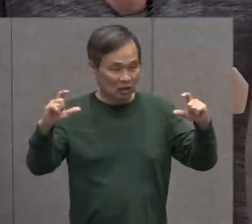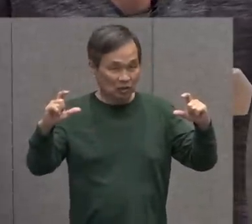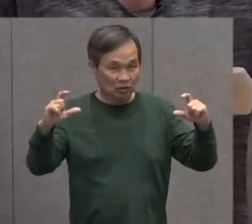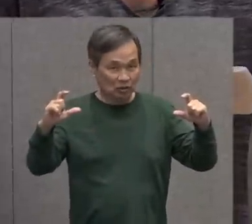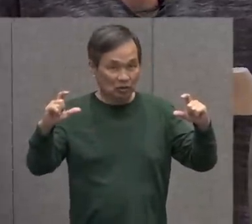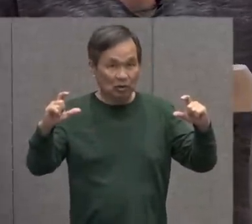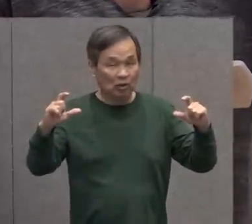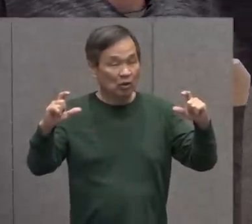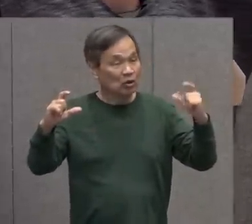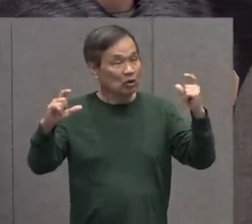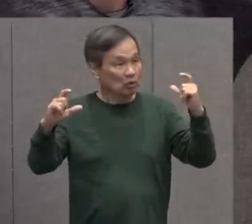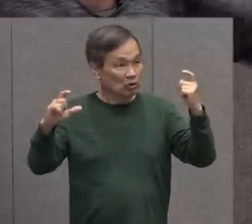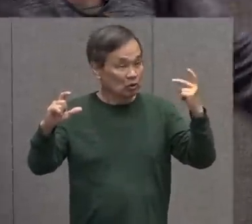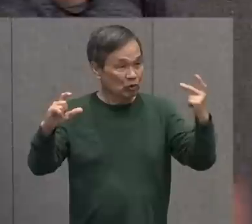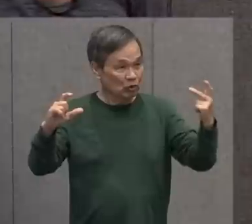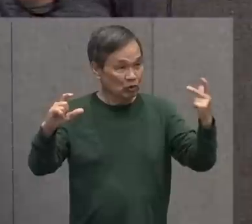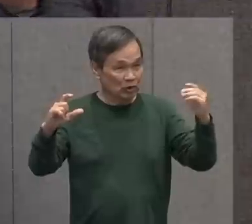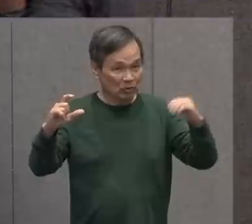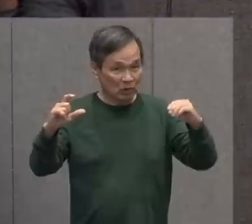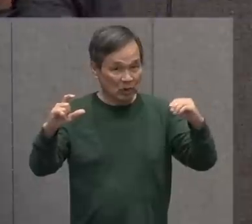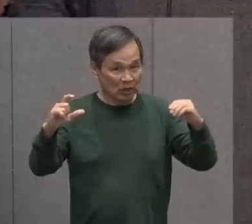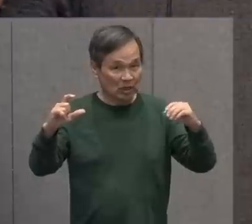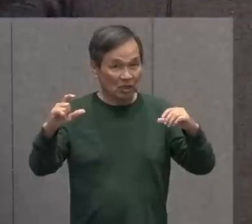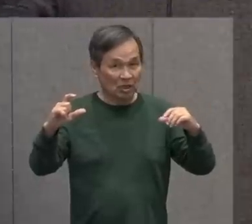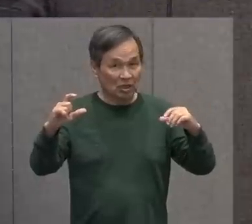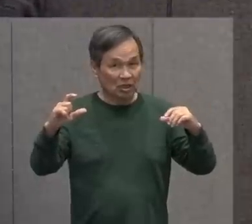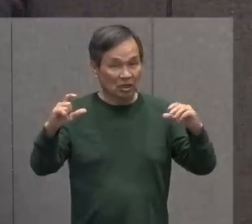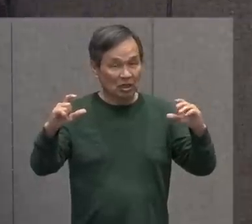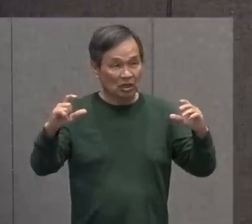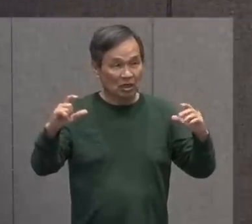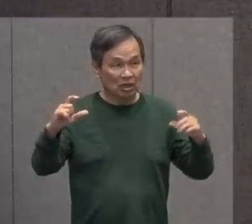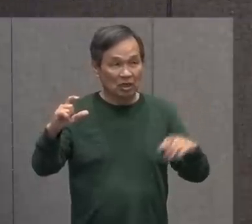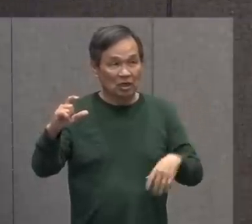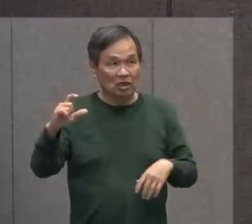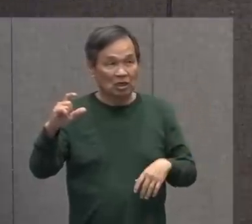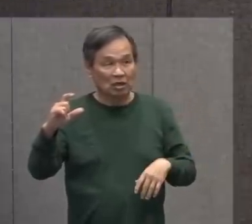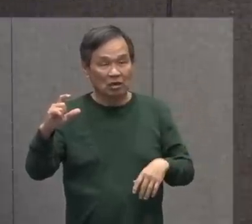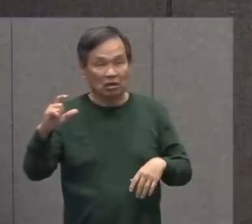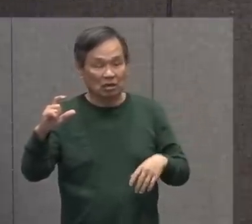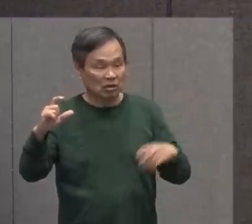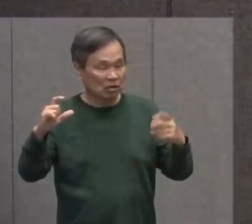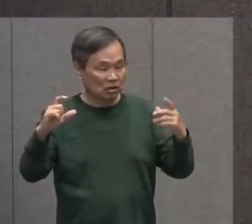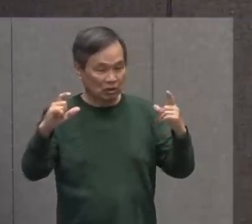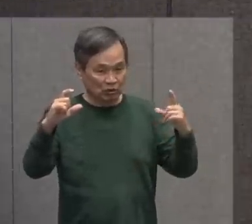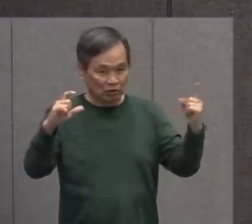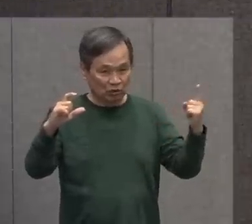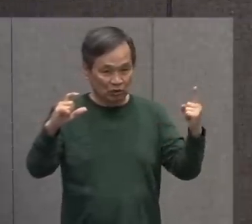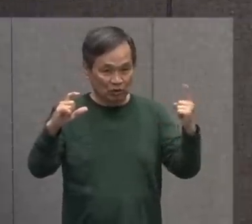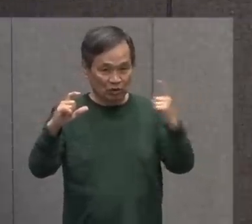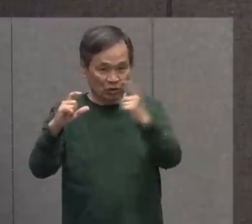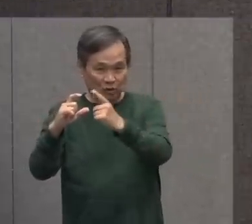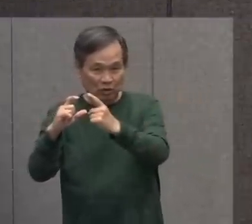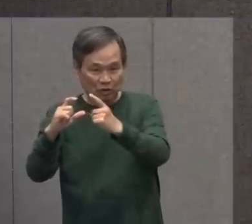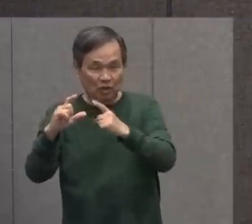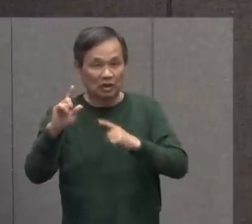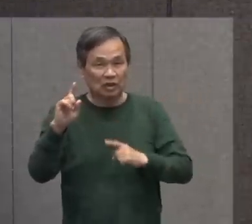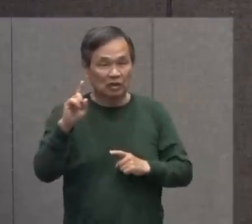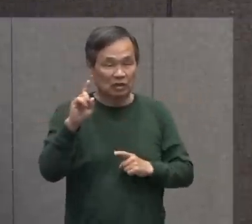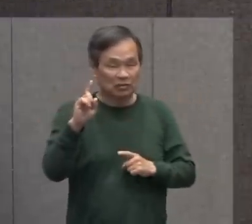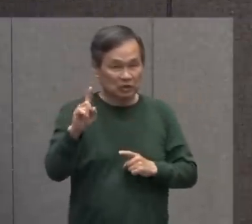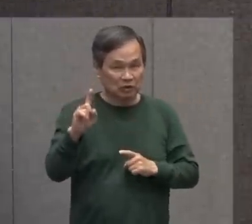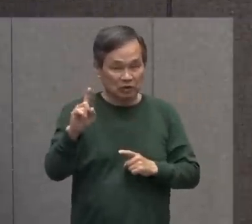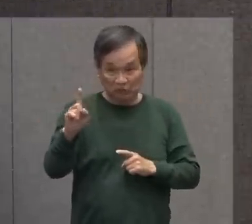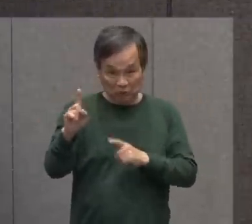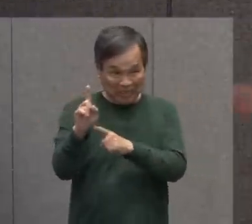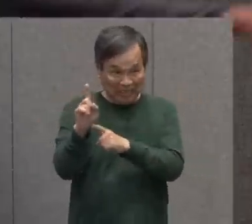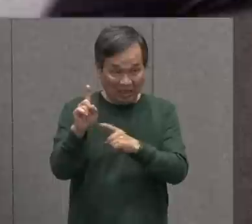holes to my 2 2/4, and that gives me, oh, I can't do that, can I? That